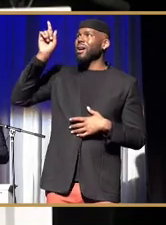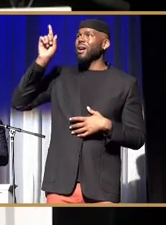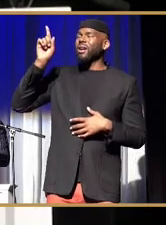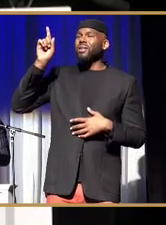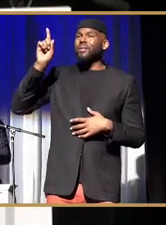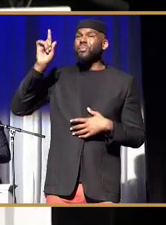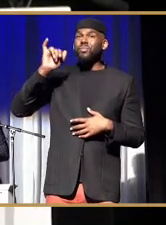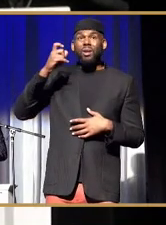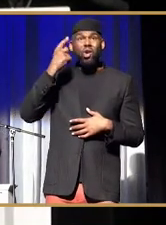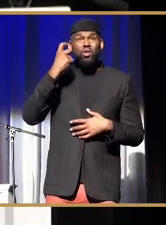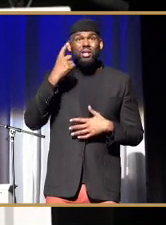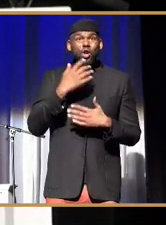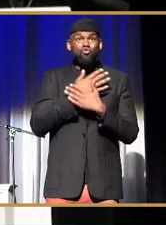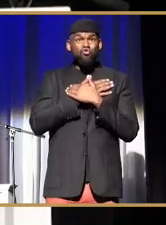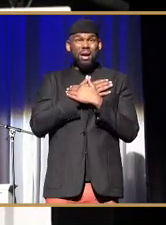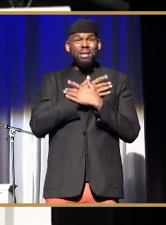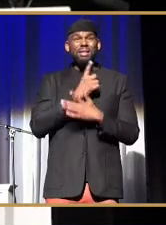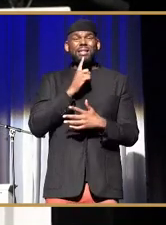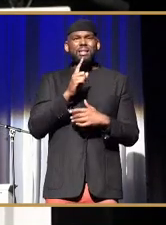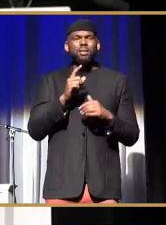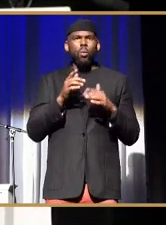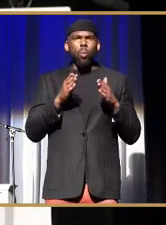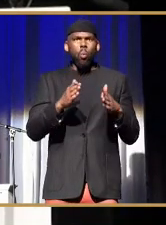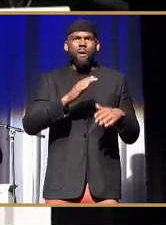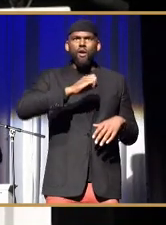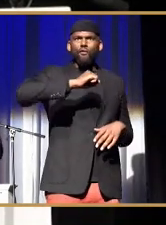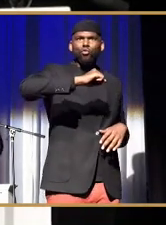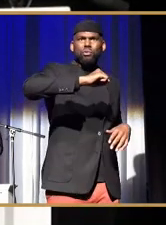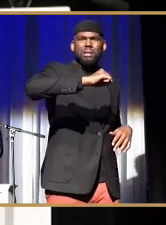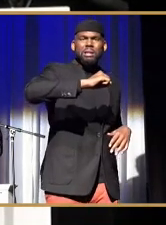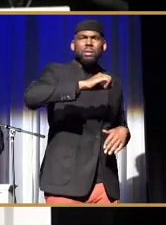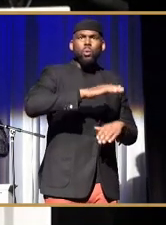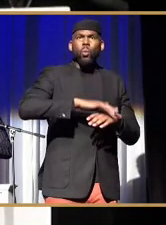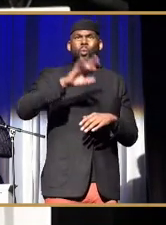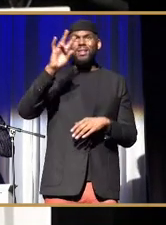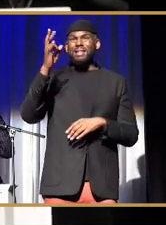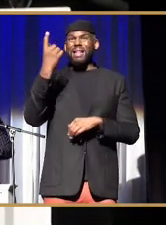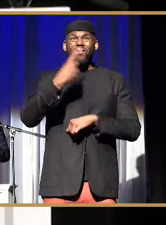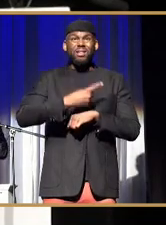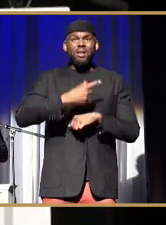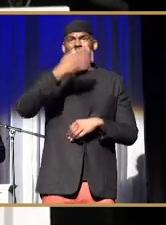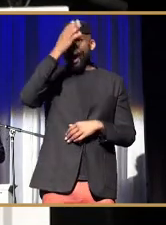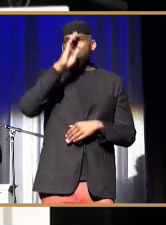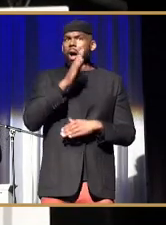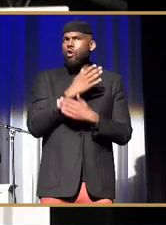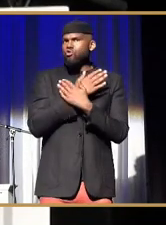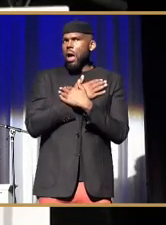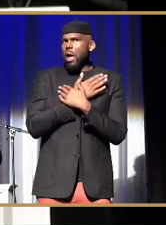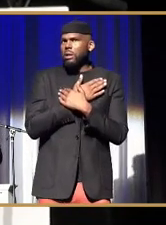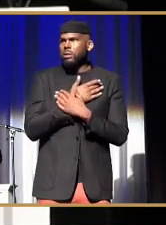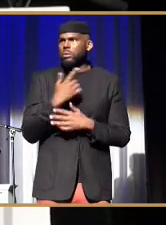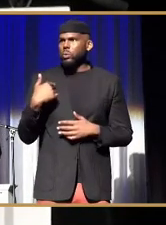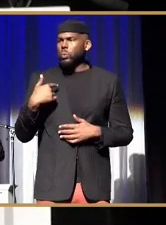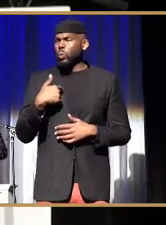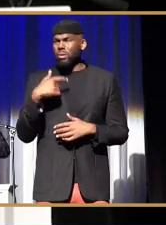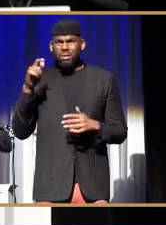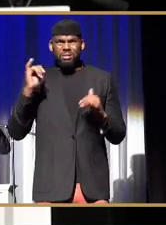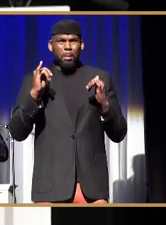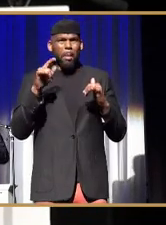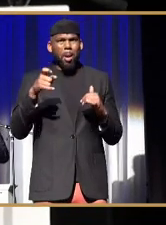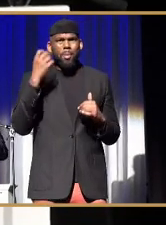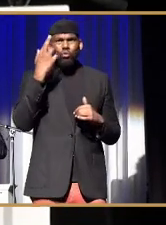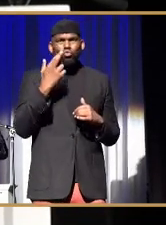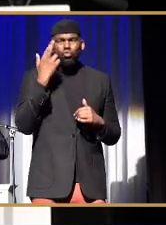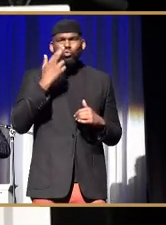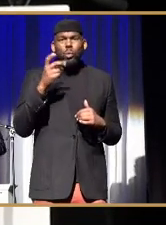form of resistance. To let us know that even on the seventh day, the Lord rested, that we must realize that we must